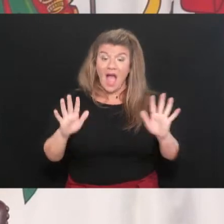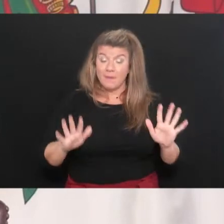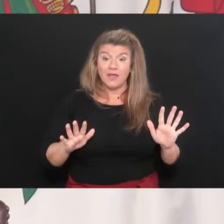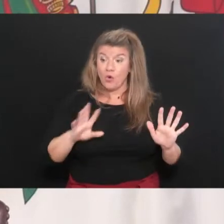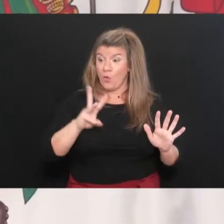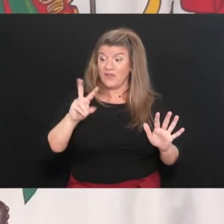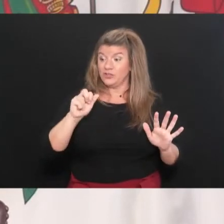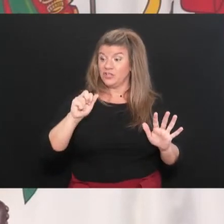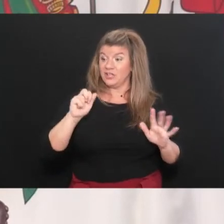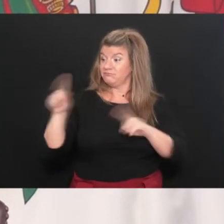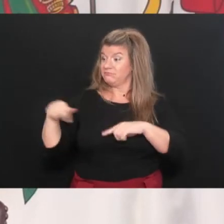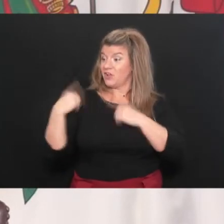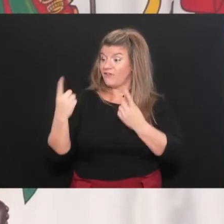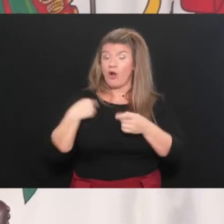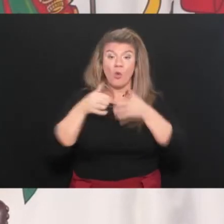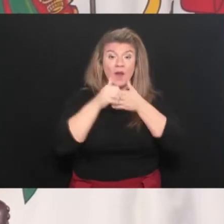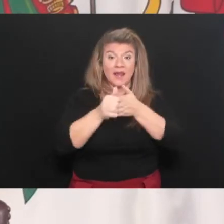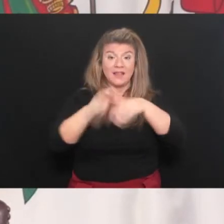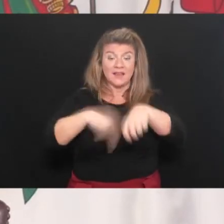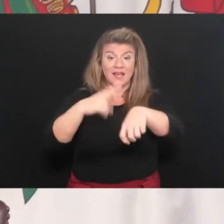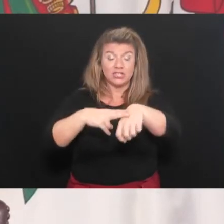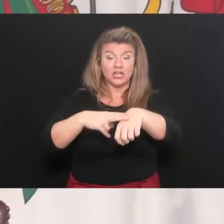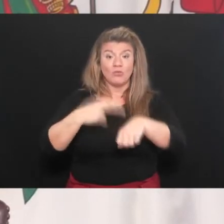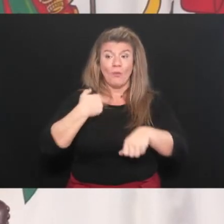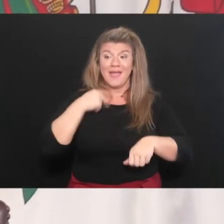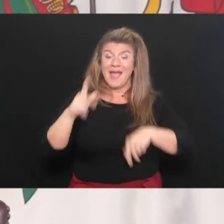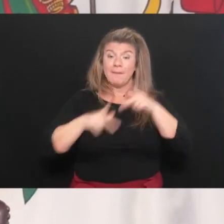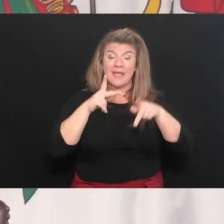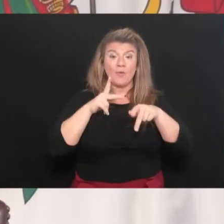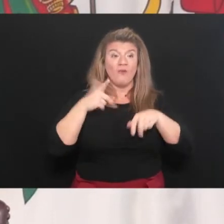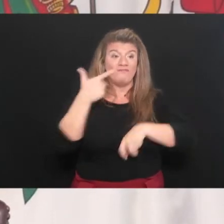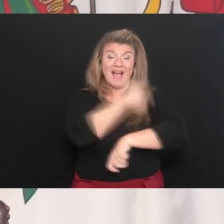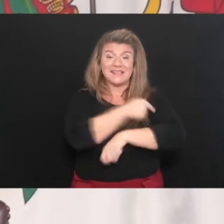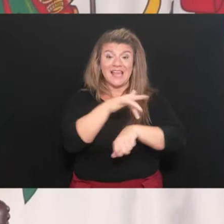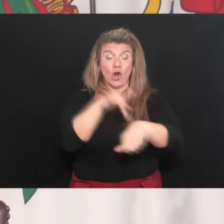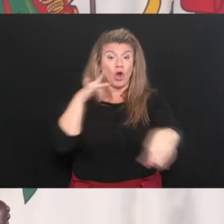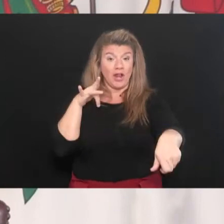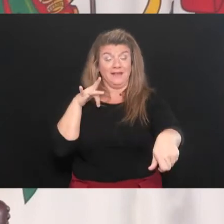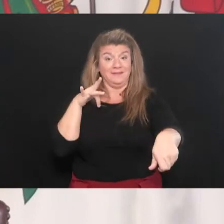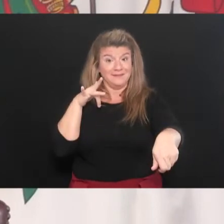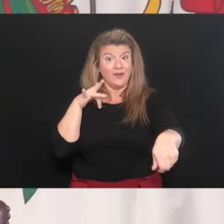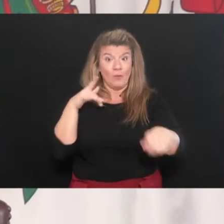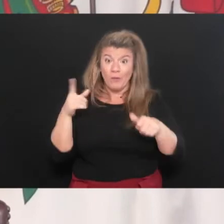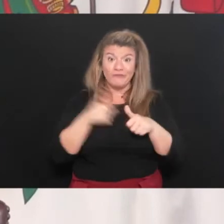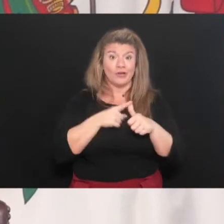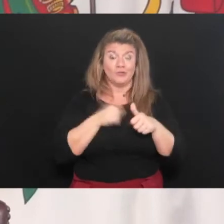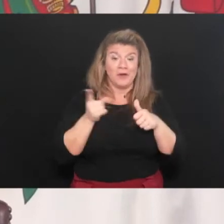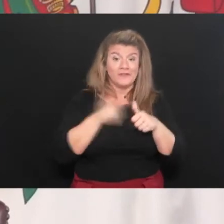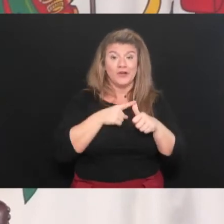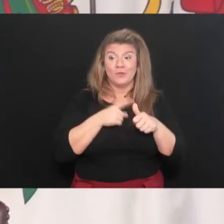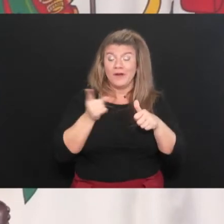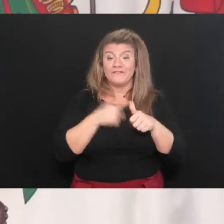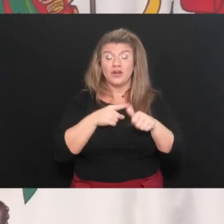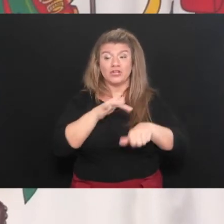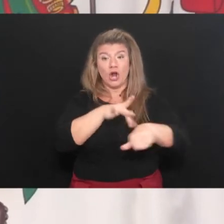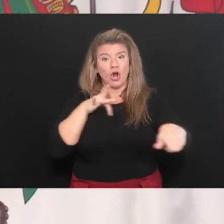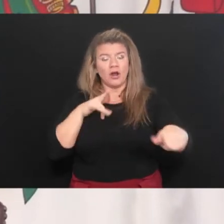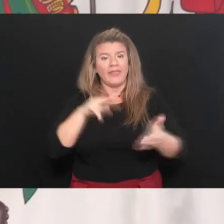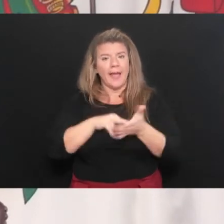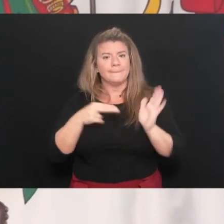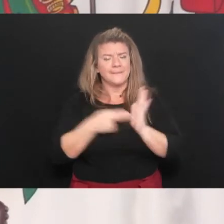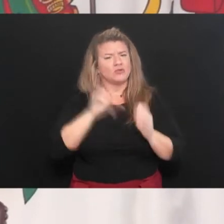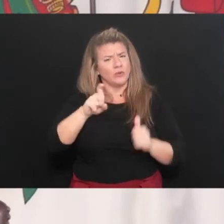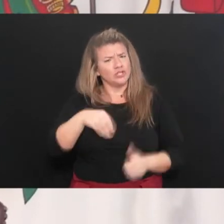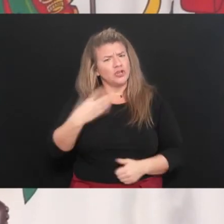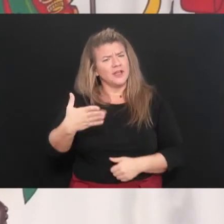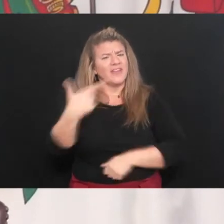the nation, and then by leading the nation, we had people vaccinated early, and by leading the nation and having them vaccinated early, we ought to be able to give our booster